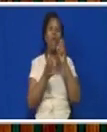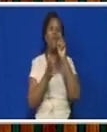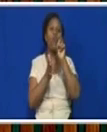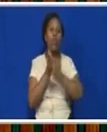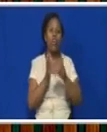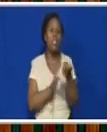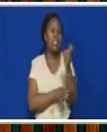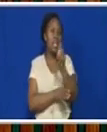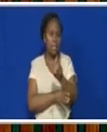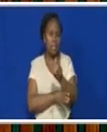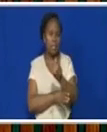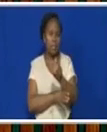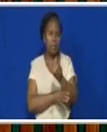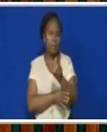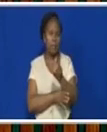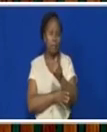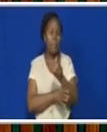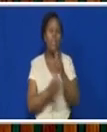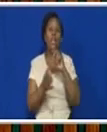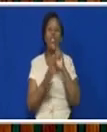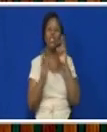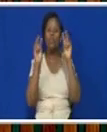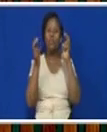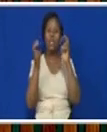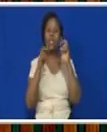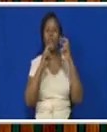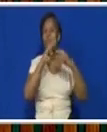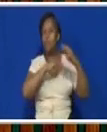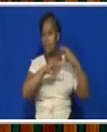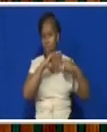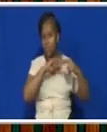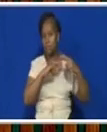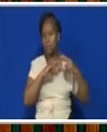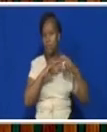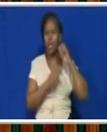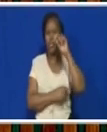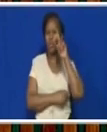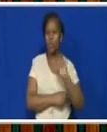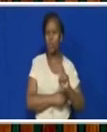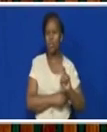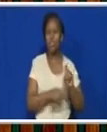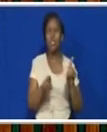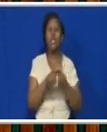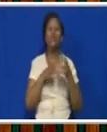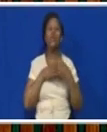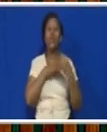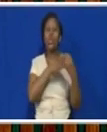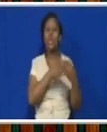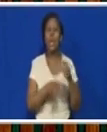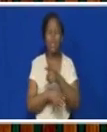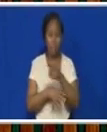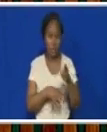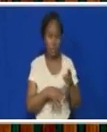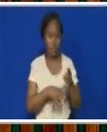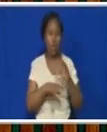inflation, the topic which we are revising, and the questions will guide us